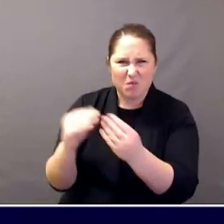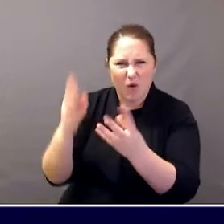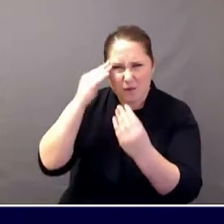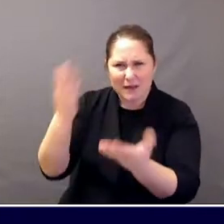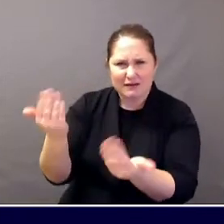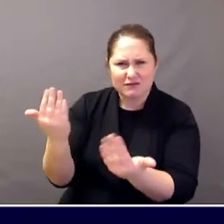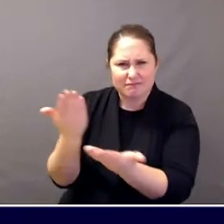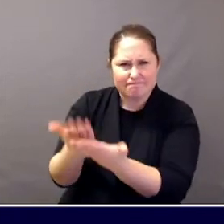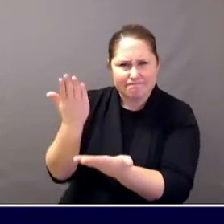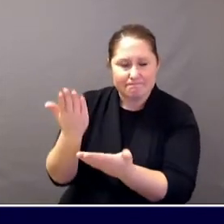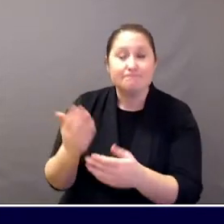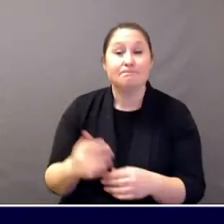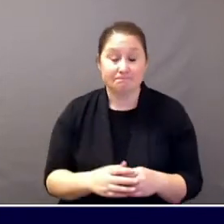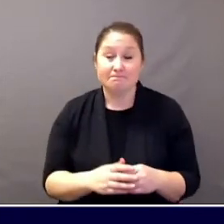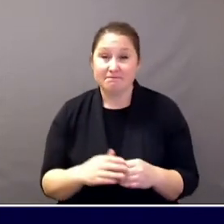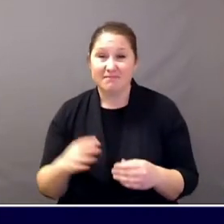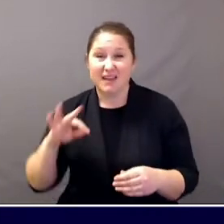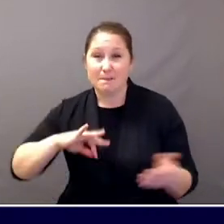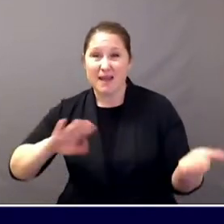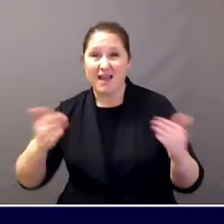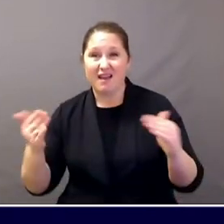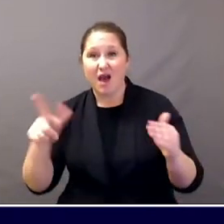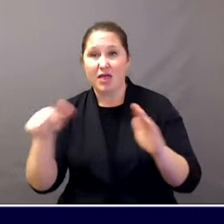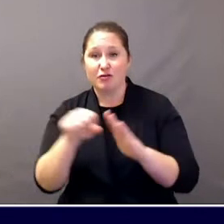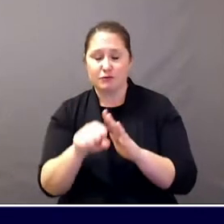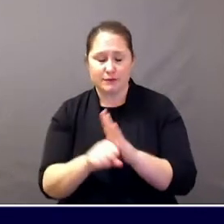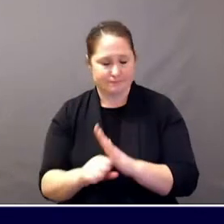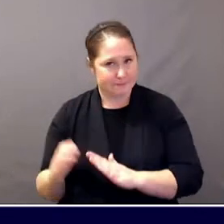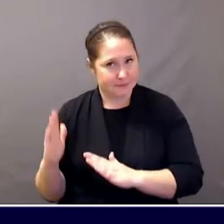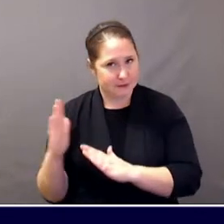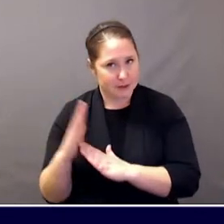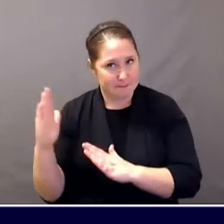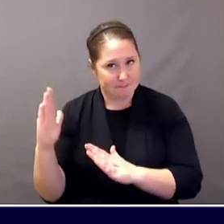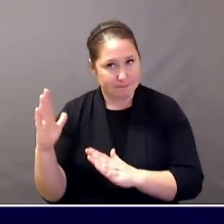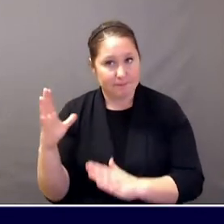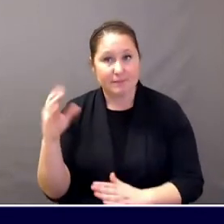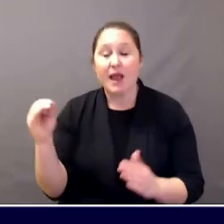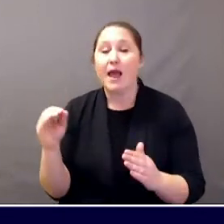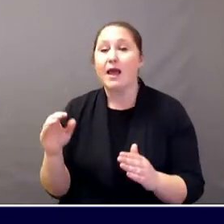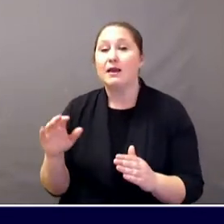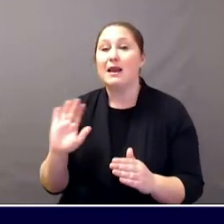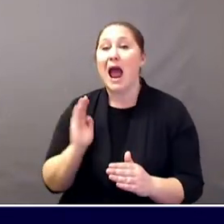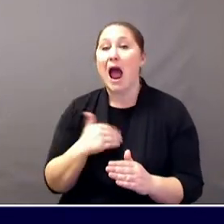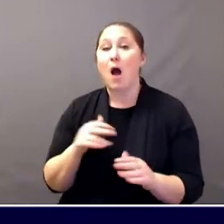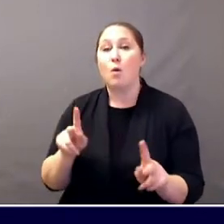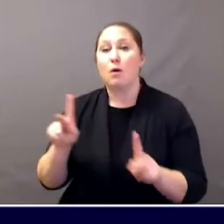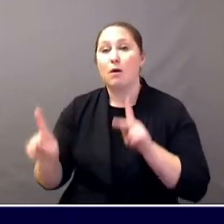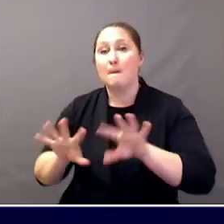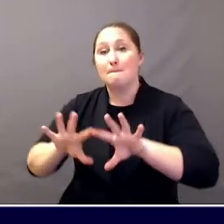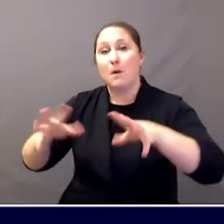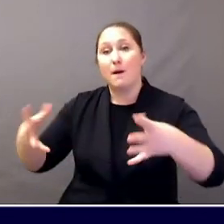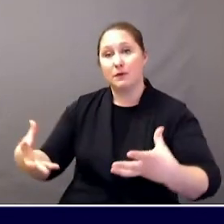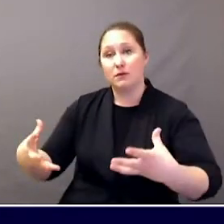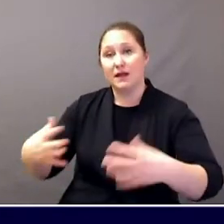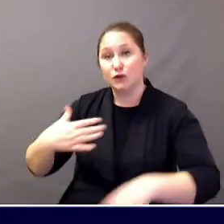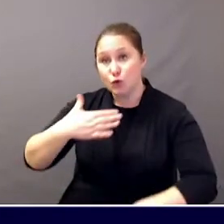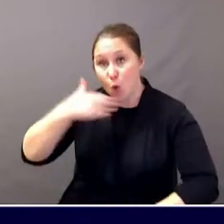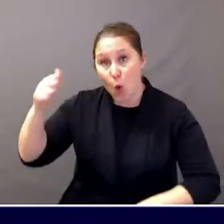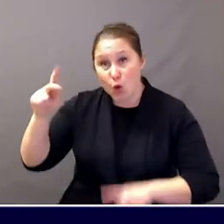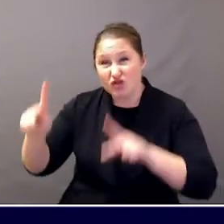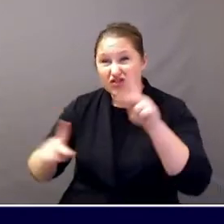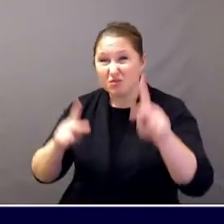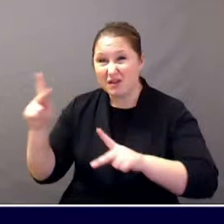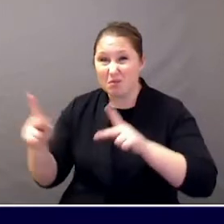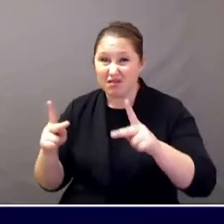states. And they also said it'd be based on the population of older citizens too. We've got that as well, since we have,